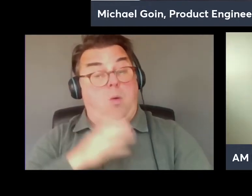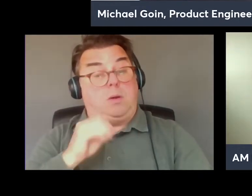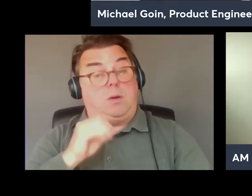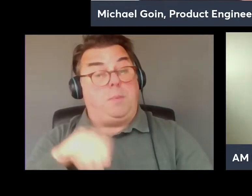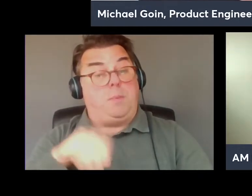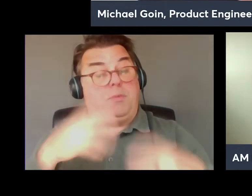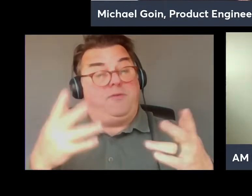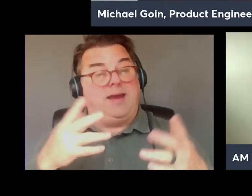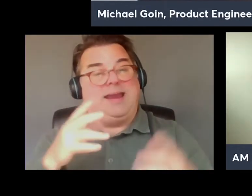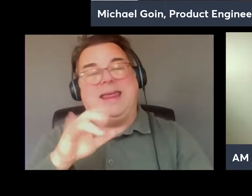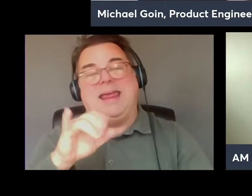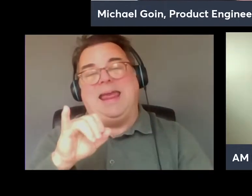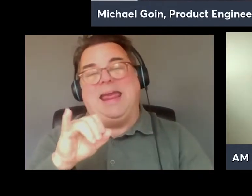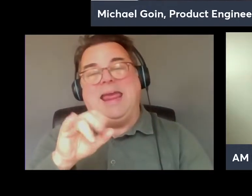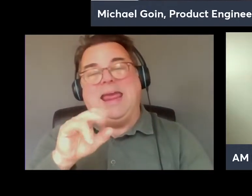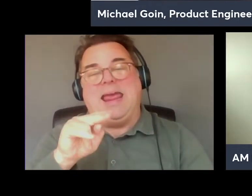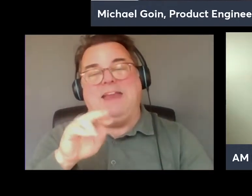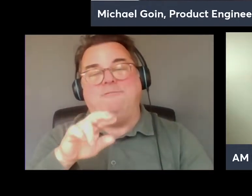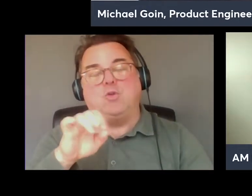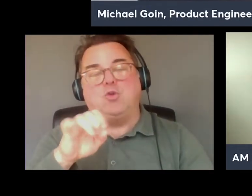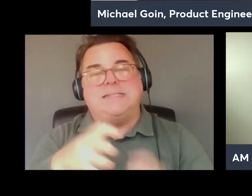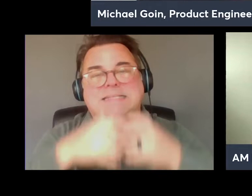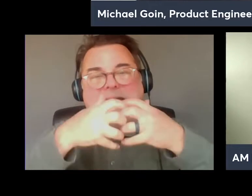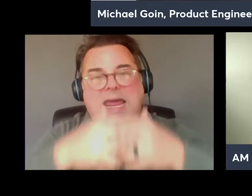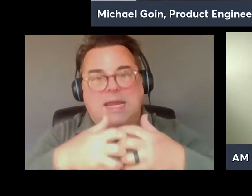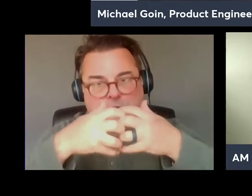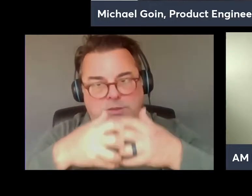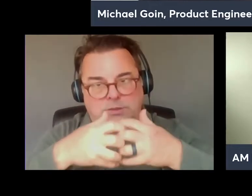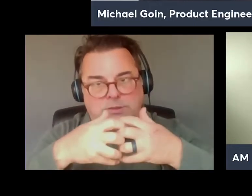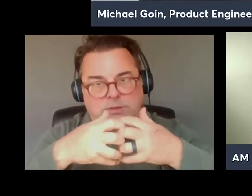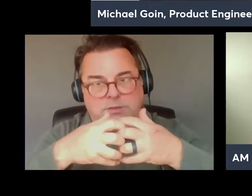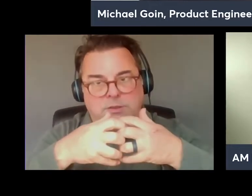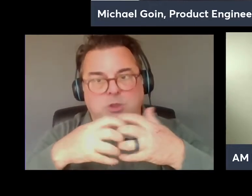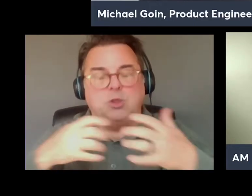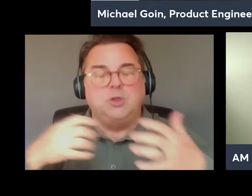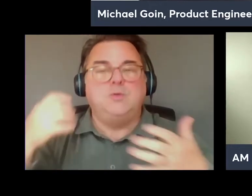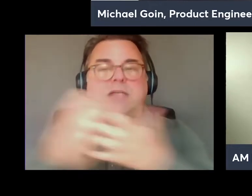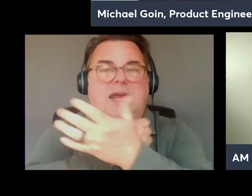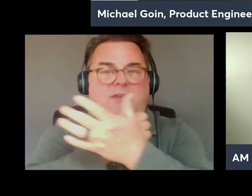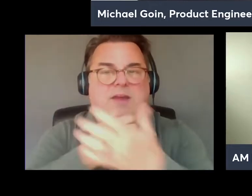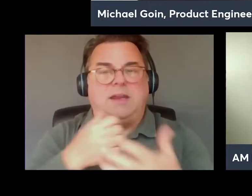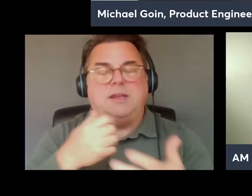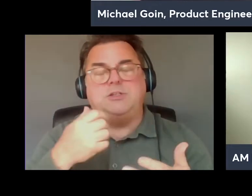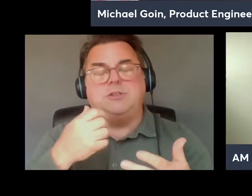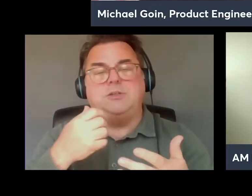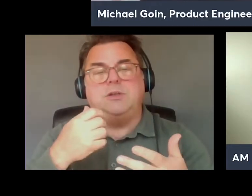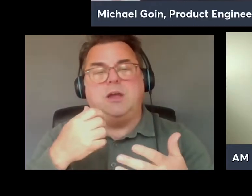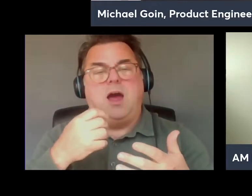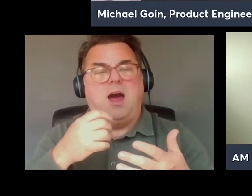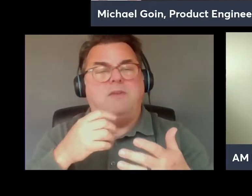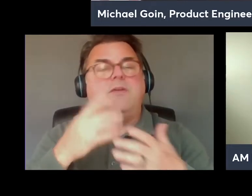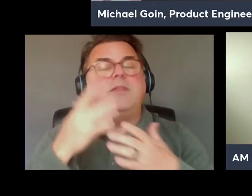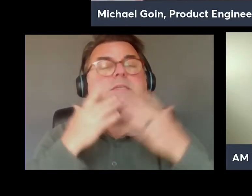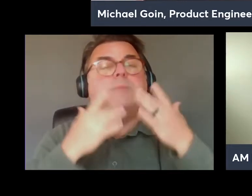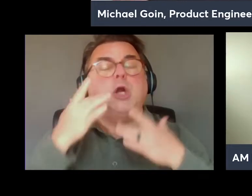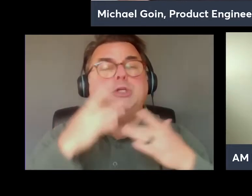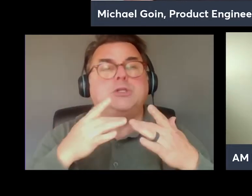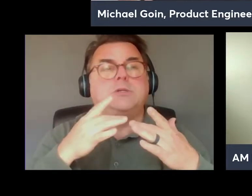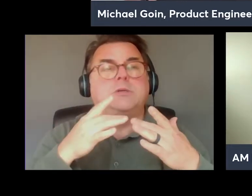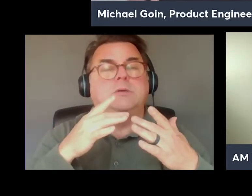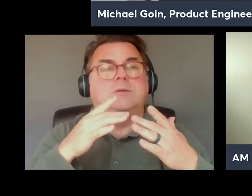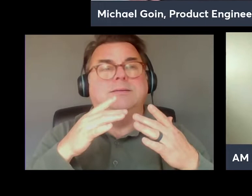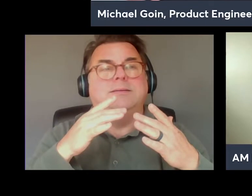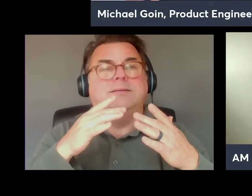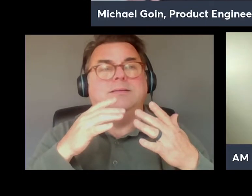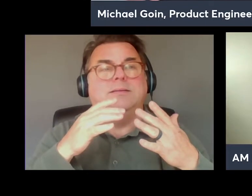CPUs to take advantage of that flexibility and the unique topologies of CPUs, having large amounts of